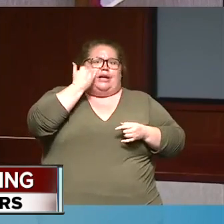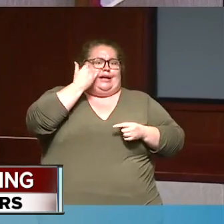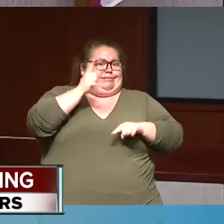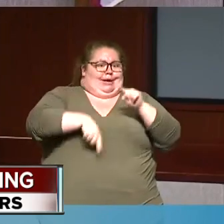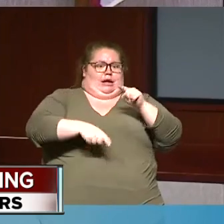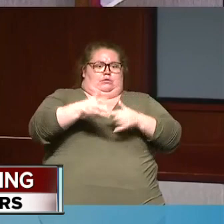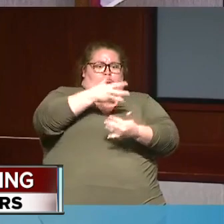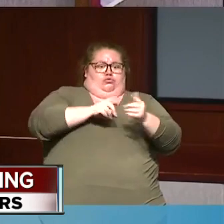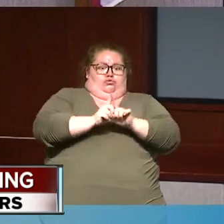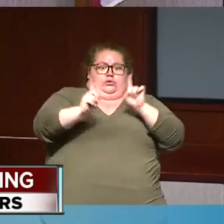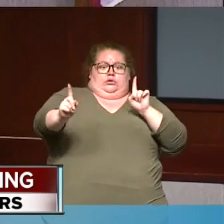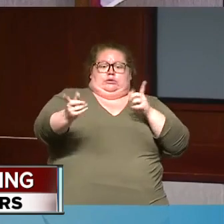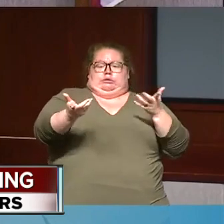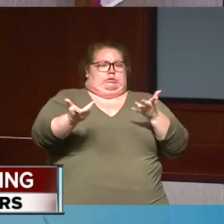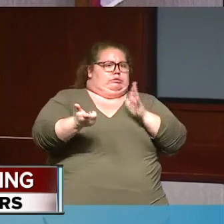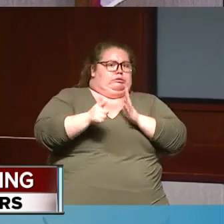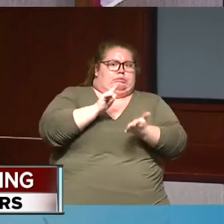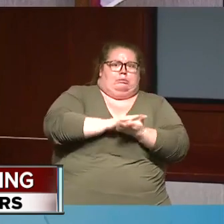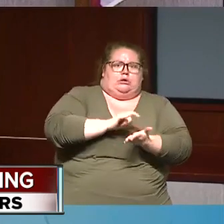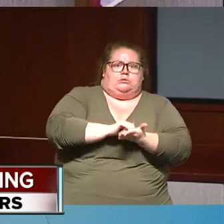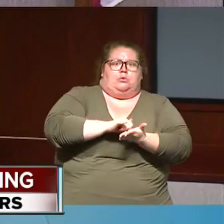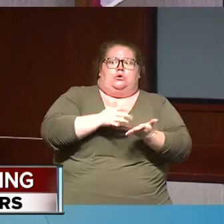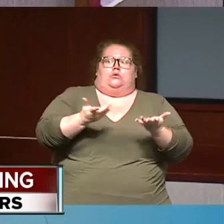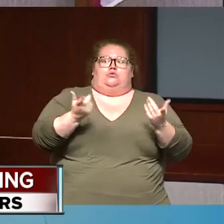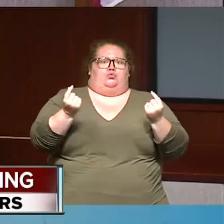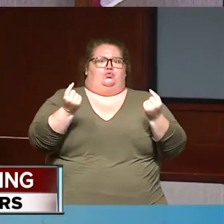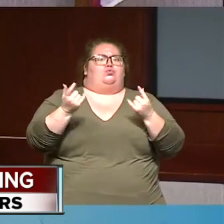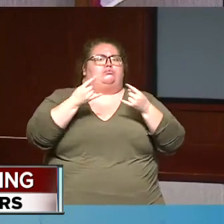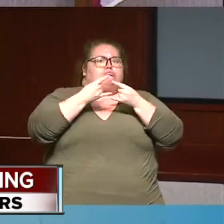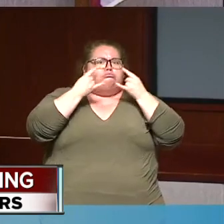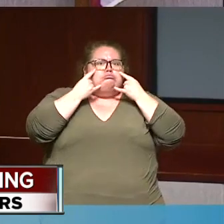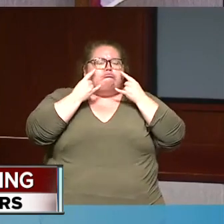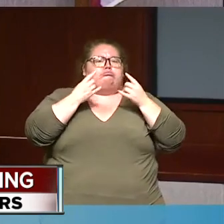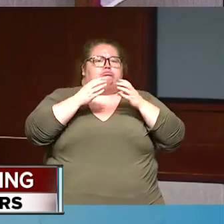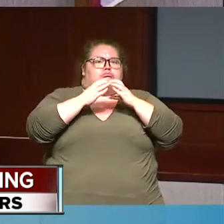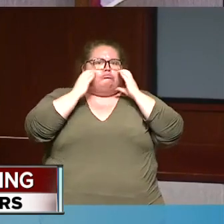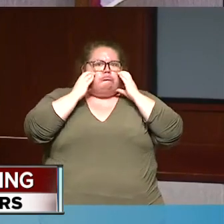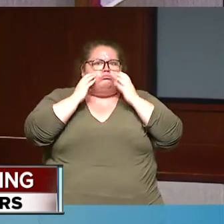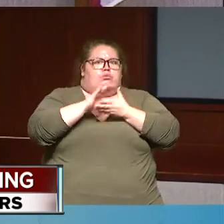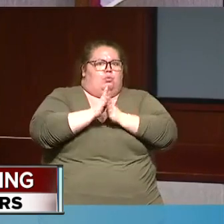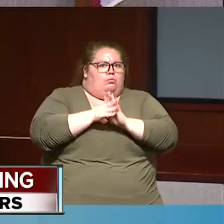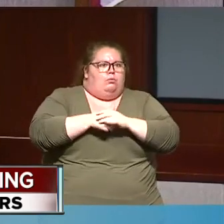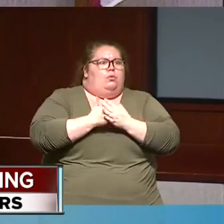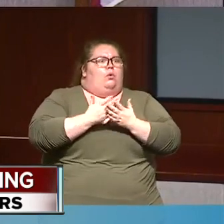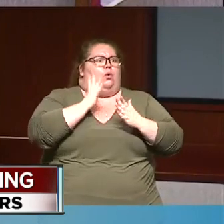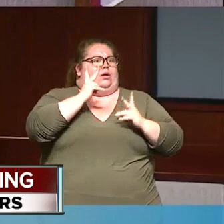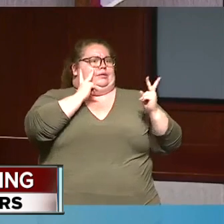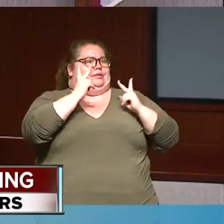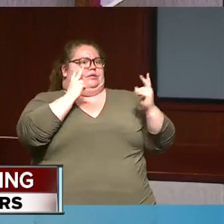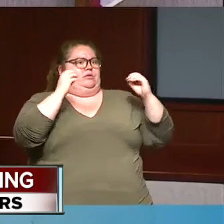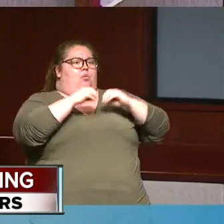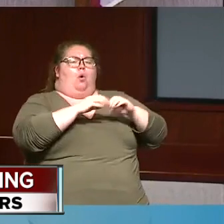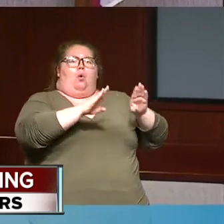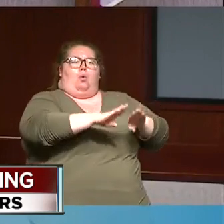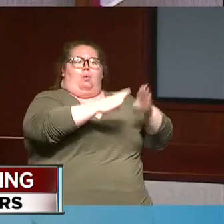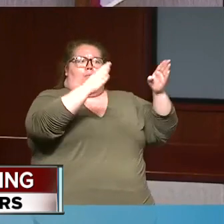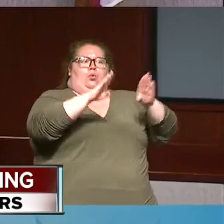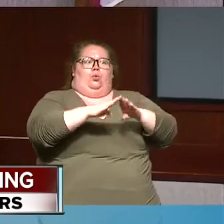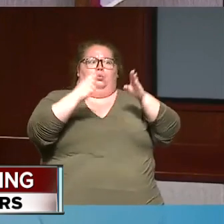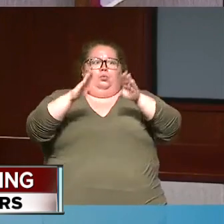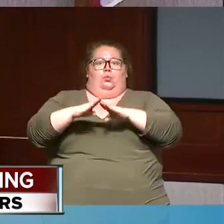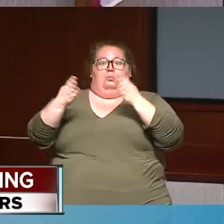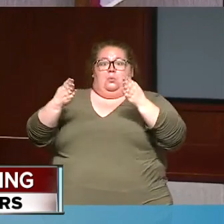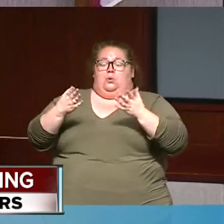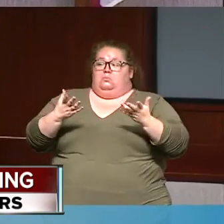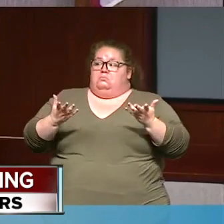will be interesting to watch as different industries open up, and if the protests have any impact